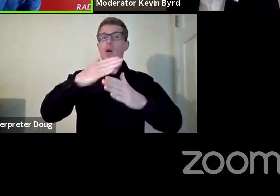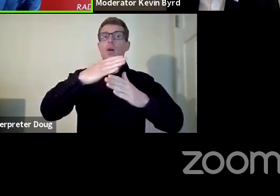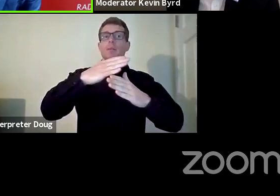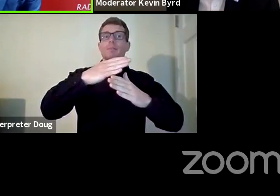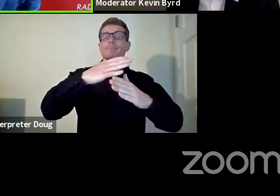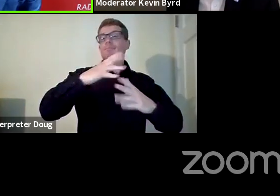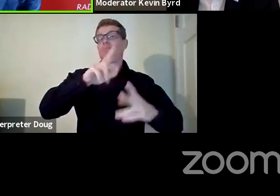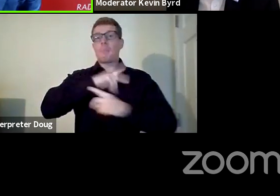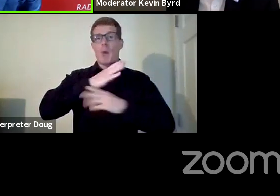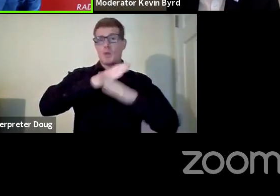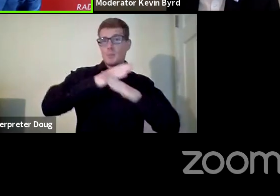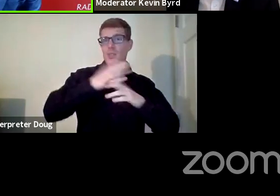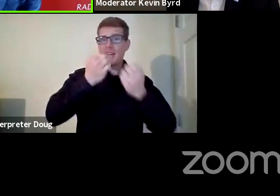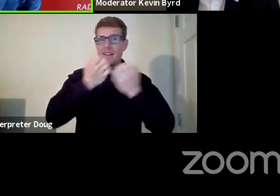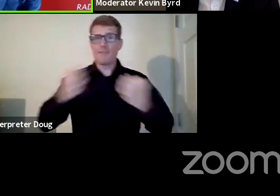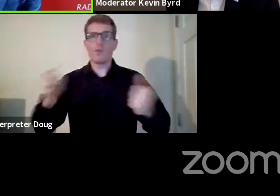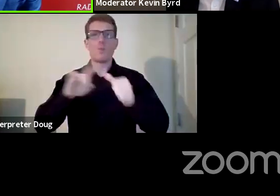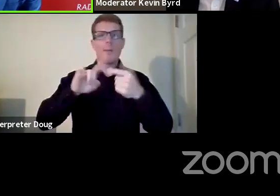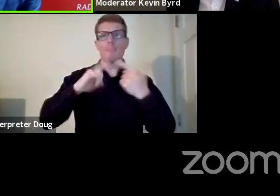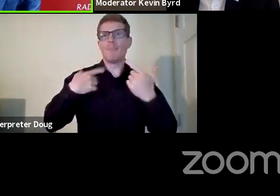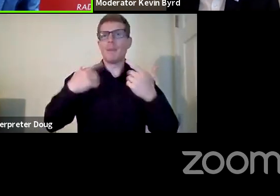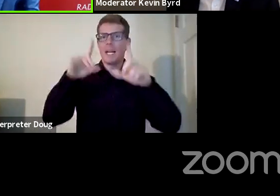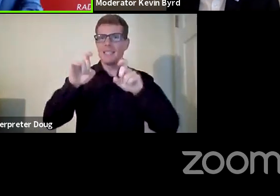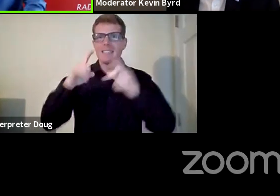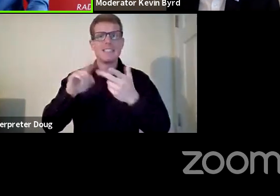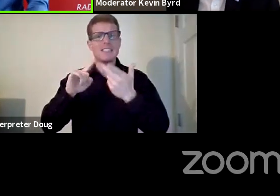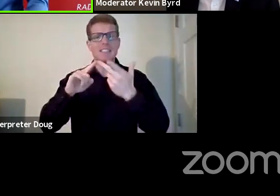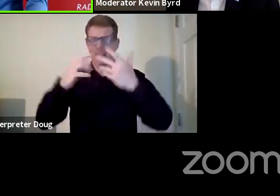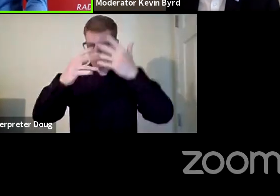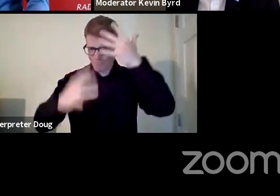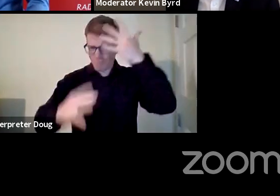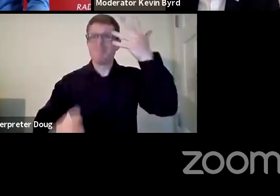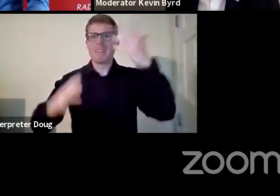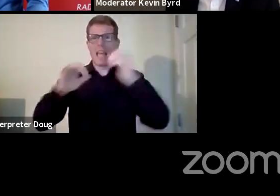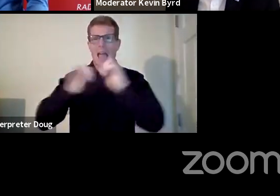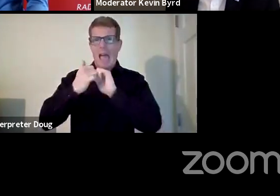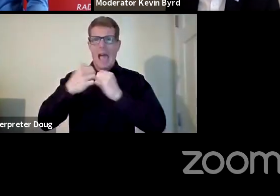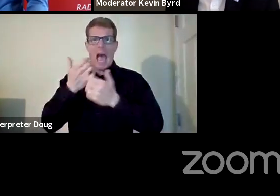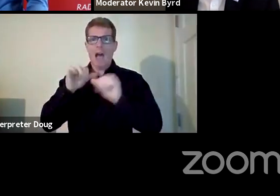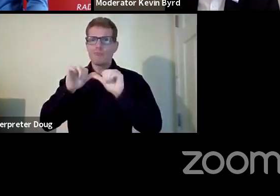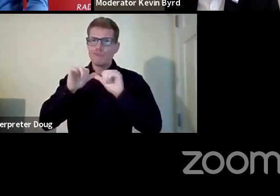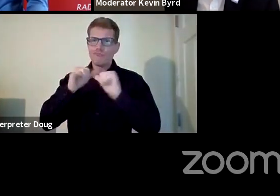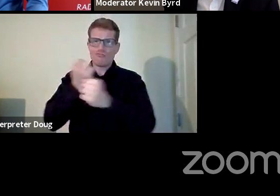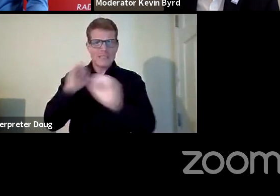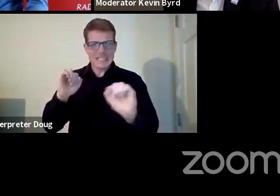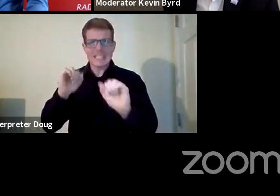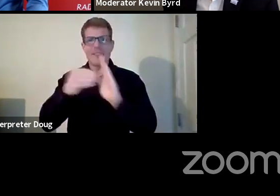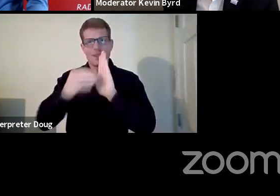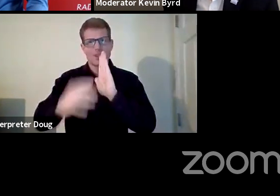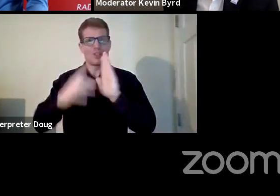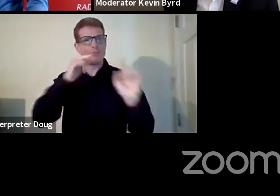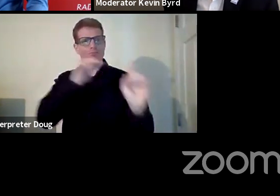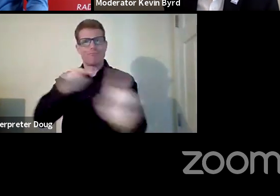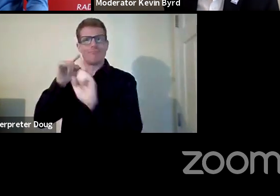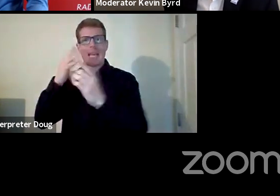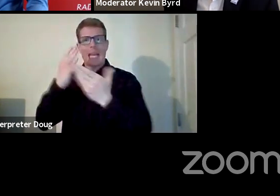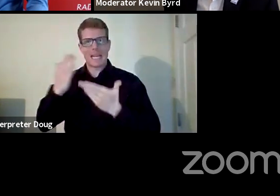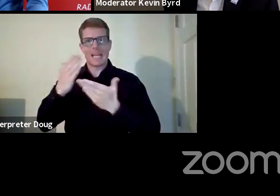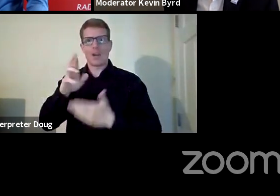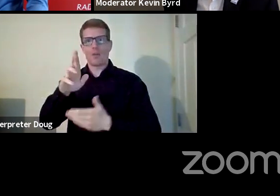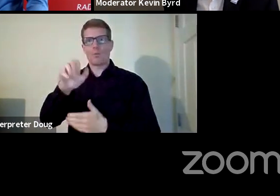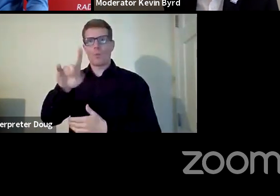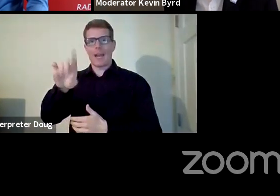near for Radford University. Sure. Okay, I'll follow up. We actually released a statement